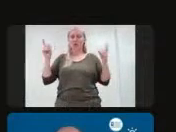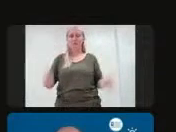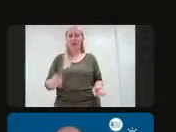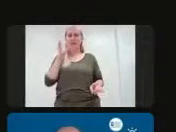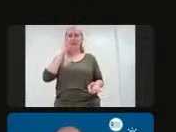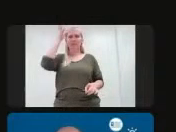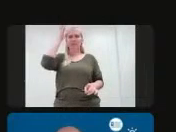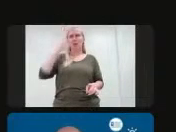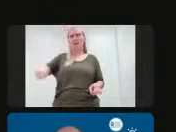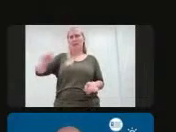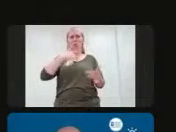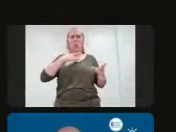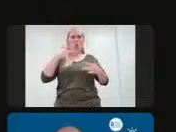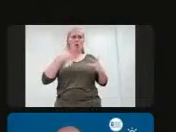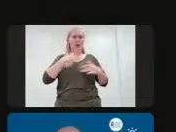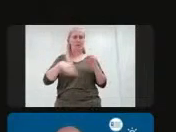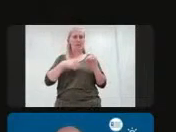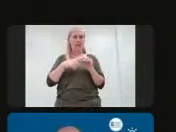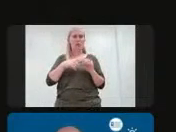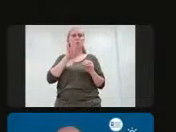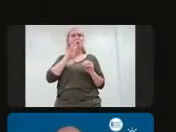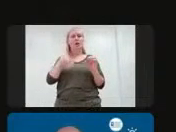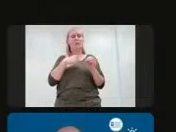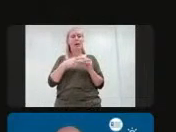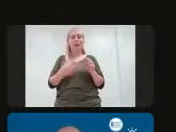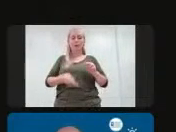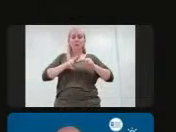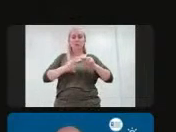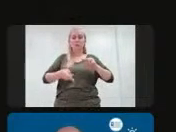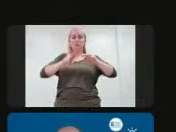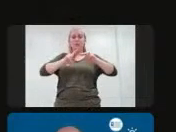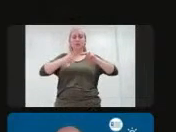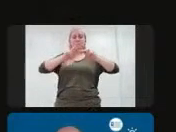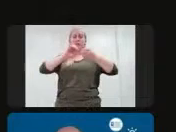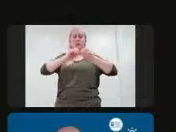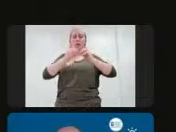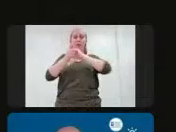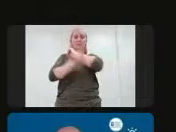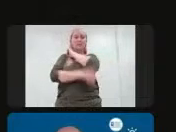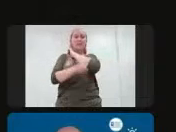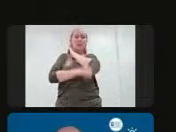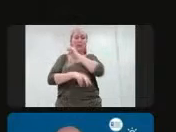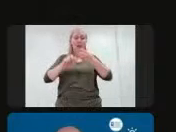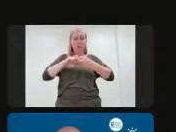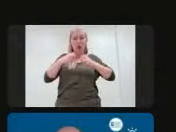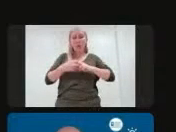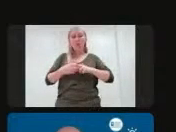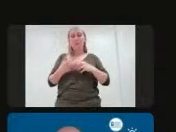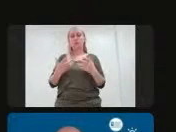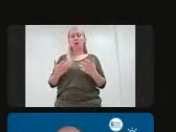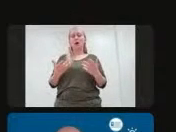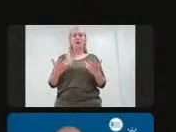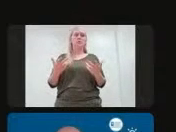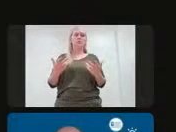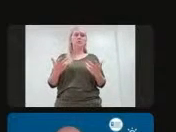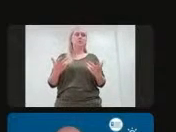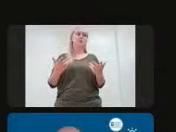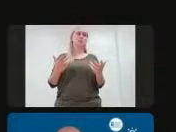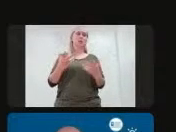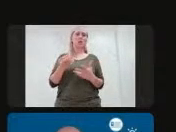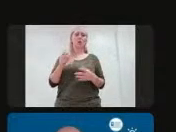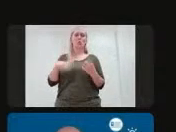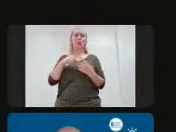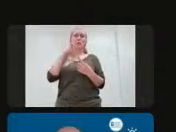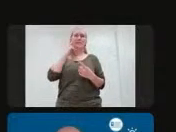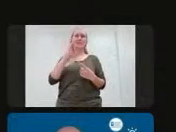been worried. We are talking about the increasing number of unprecedented discipline problem our district is facing. And when we see